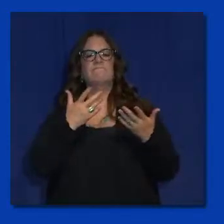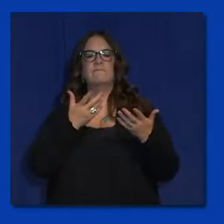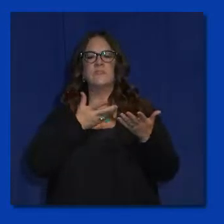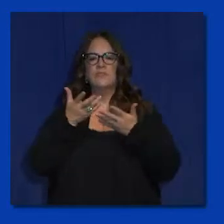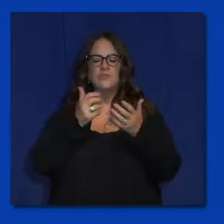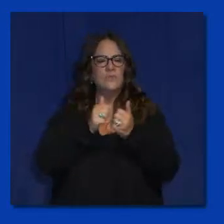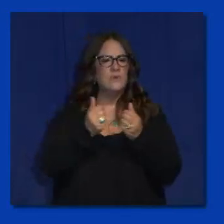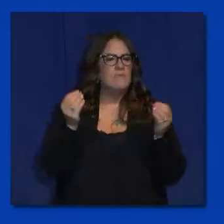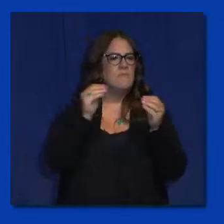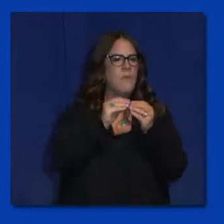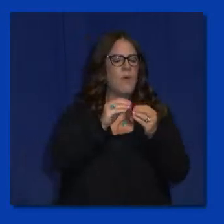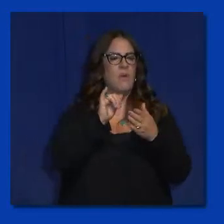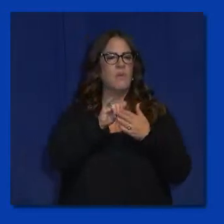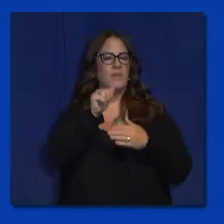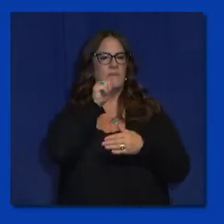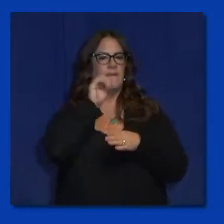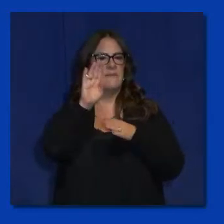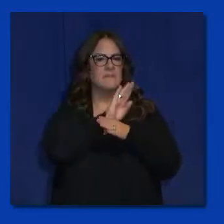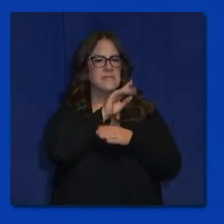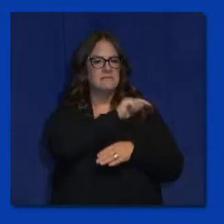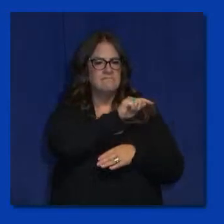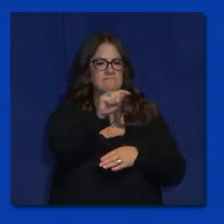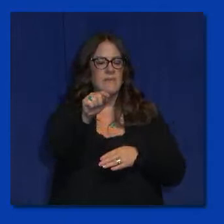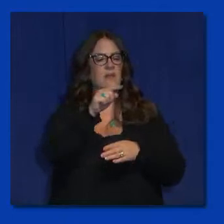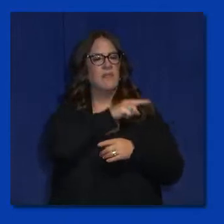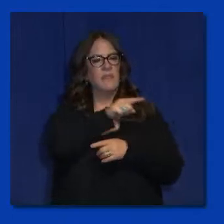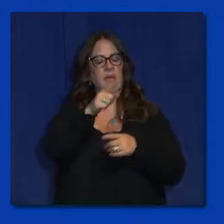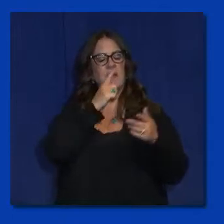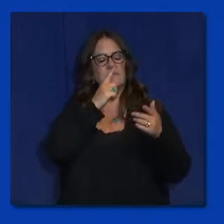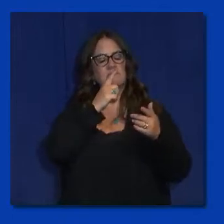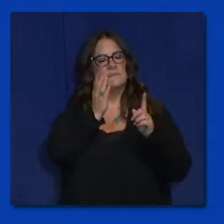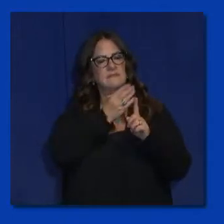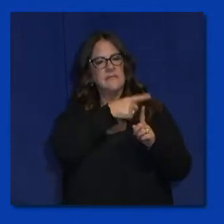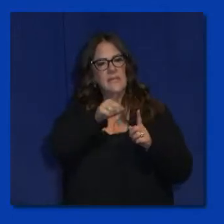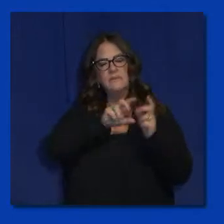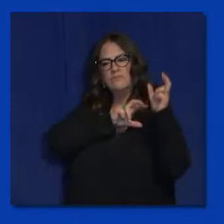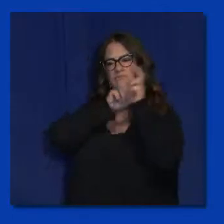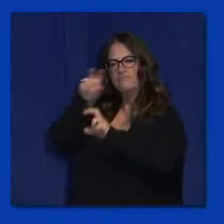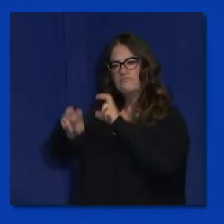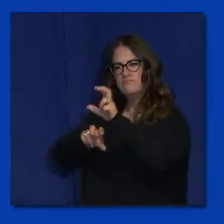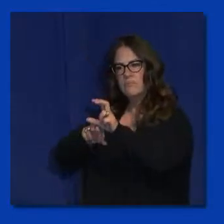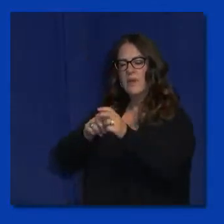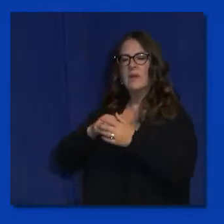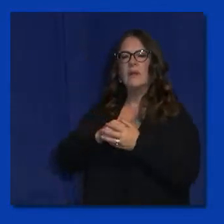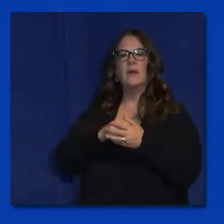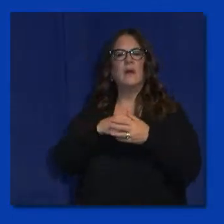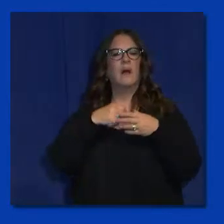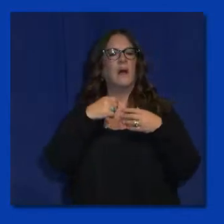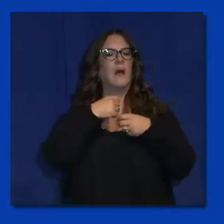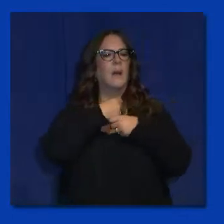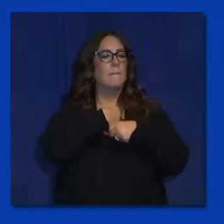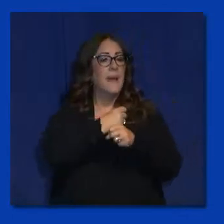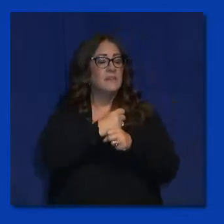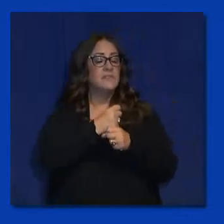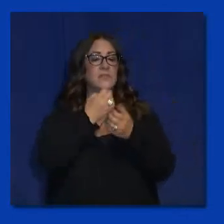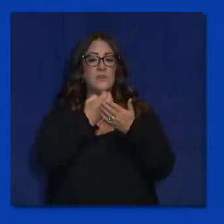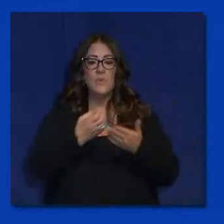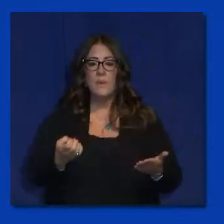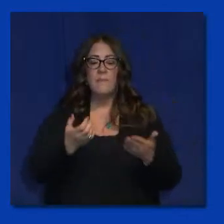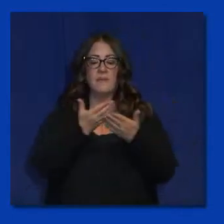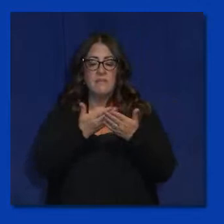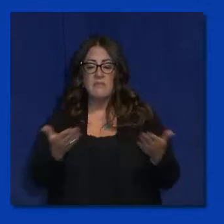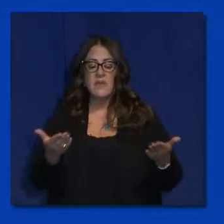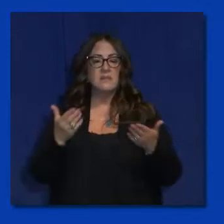more certainty the private sector so they'll make historic investments, sales tax exclusions on manufacturing equipment that bear fruit to this notion